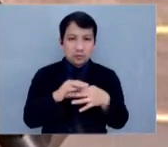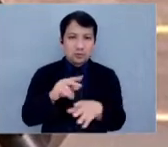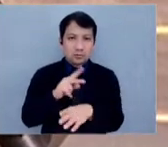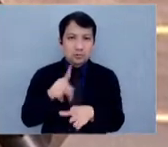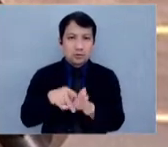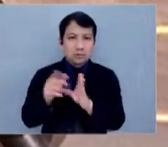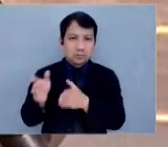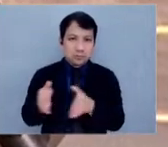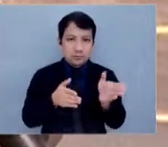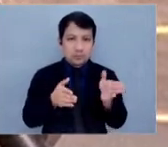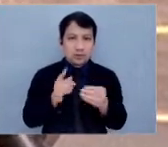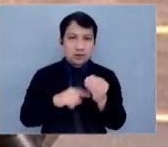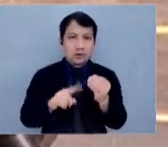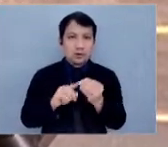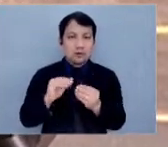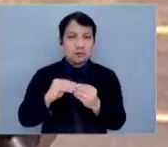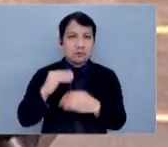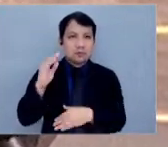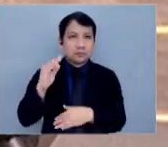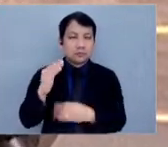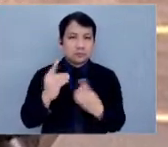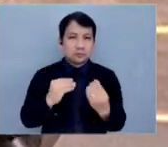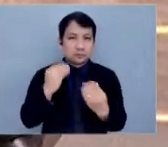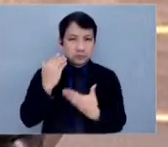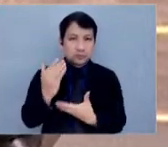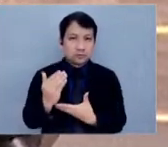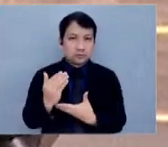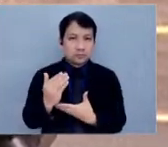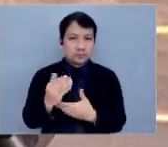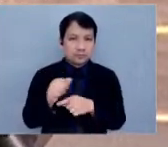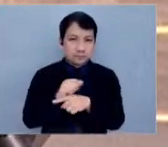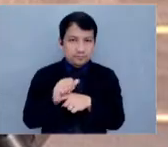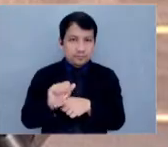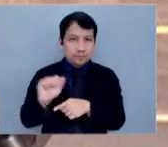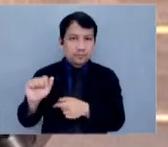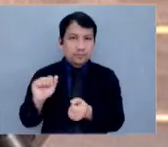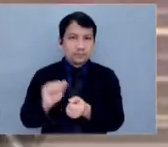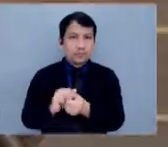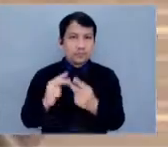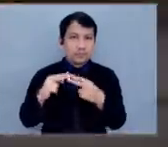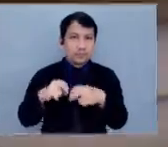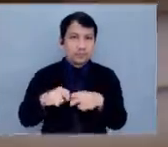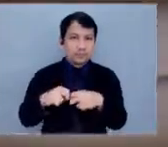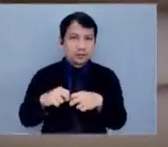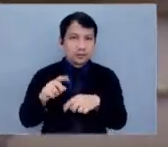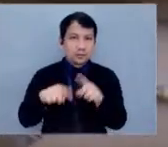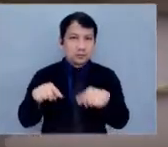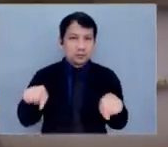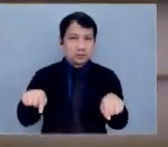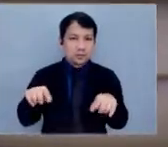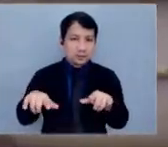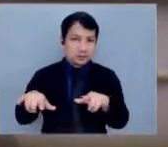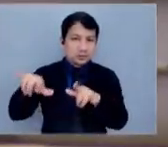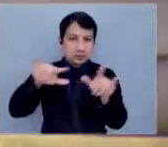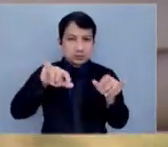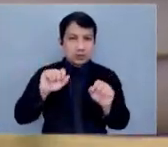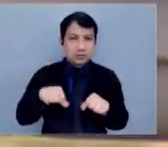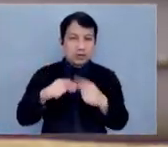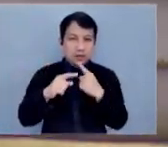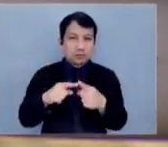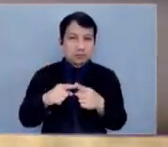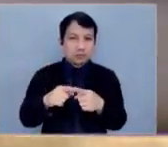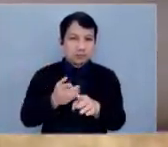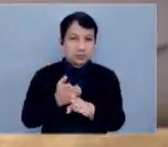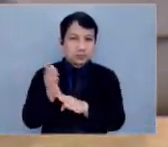to do the exercise and train with them with regards even with the similar aircraft. Bagamat hindi direktang